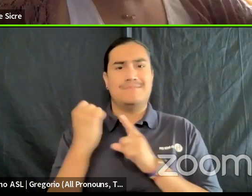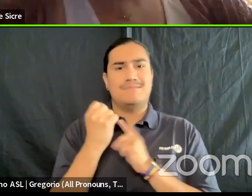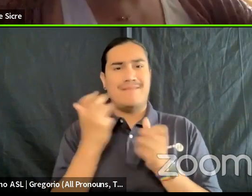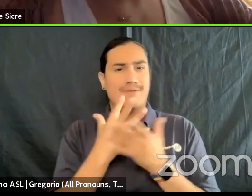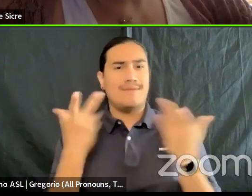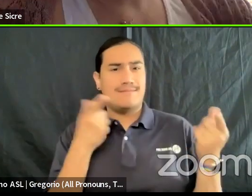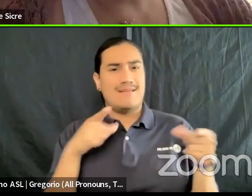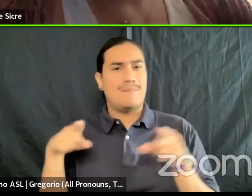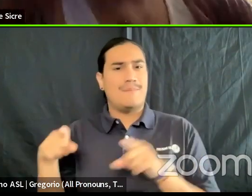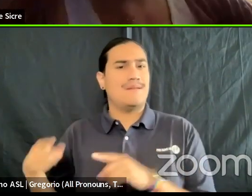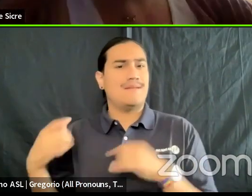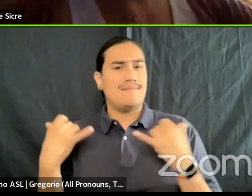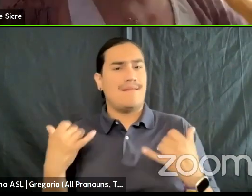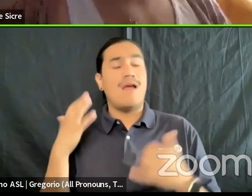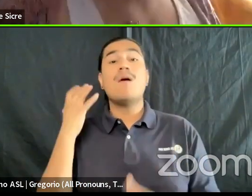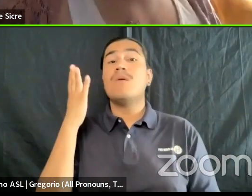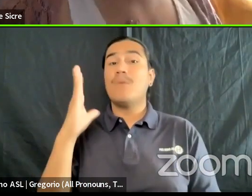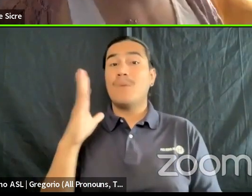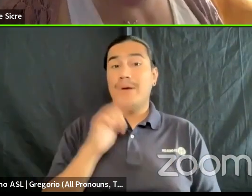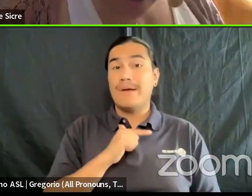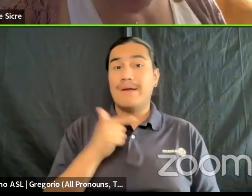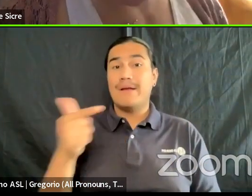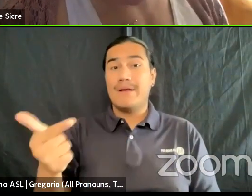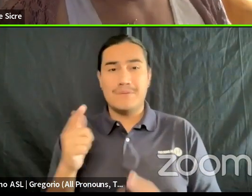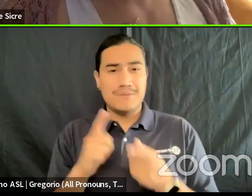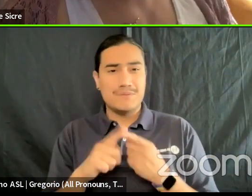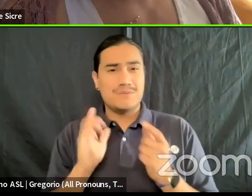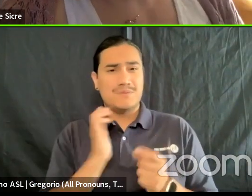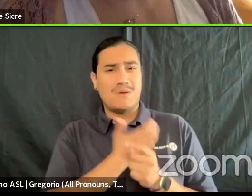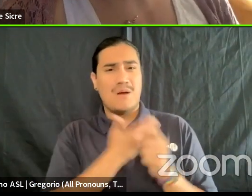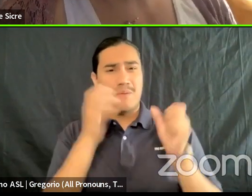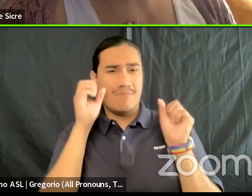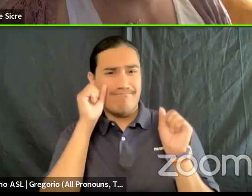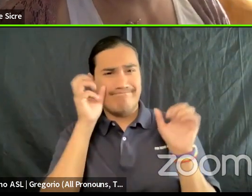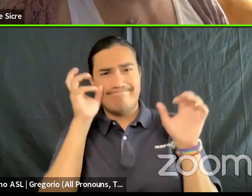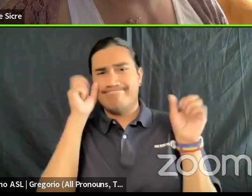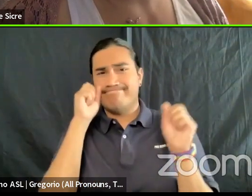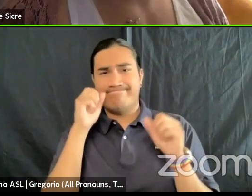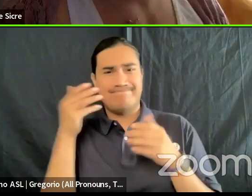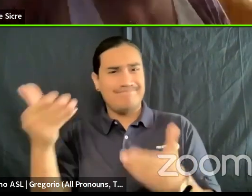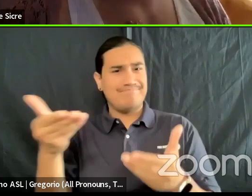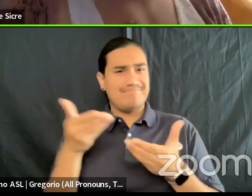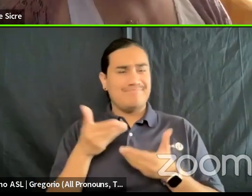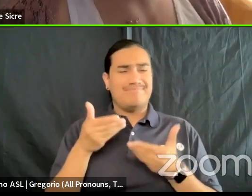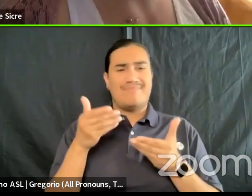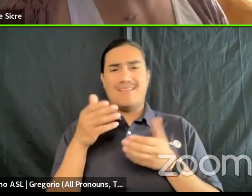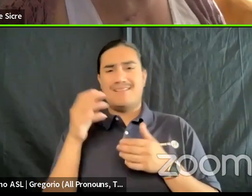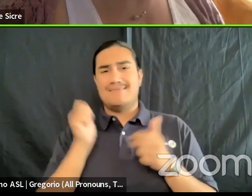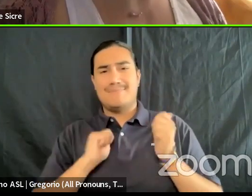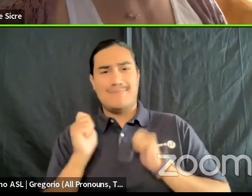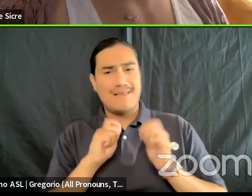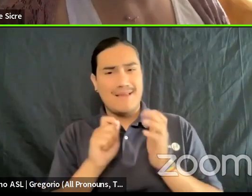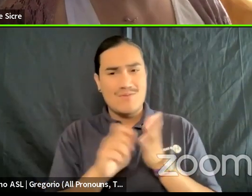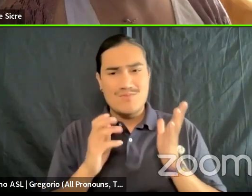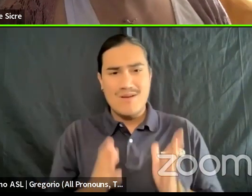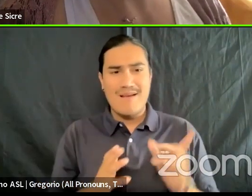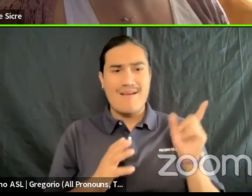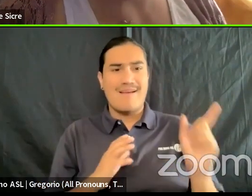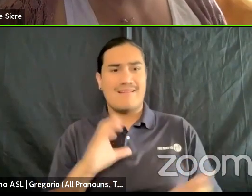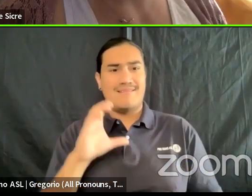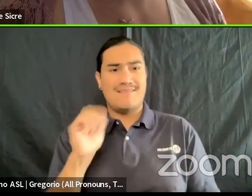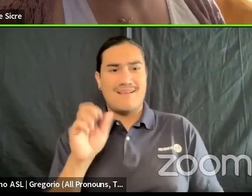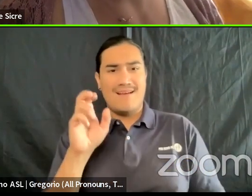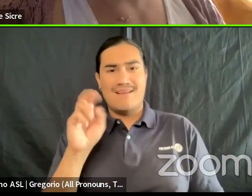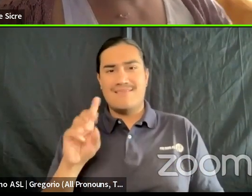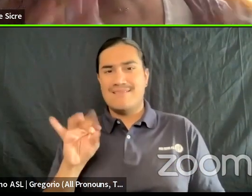gonna pass the baton over to our incredible guest playwright today, Cándido Tirado. Thank you so